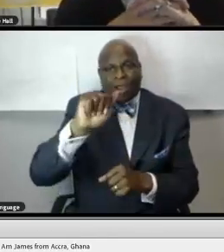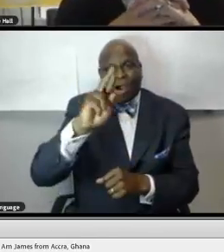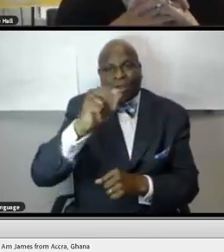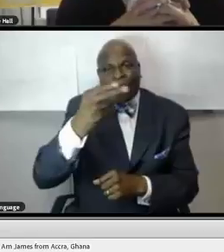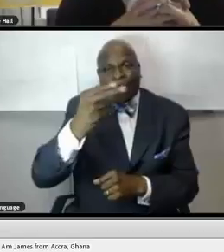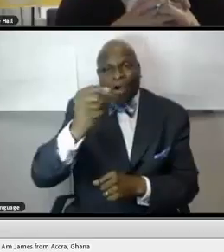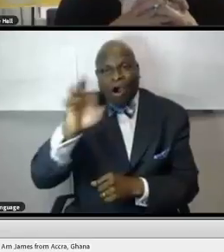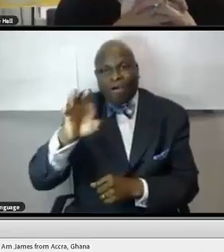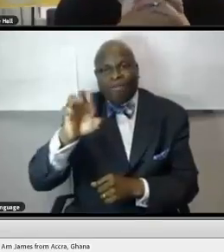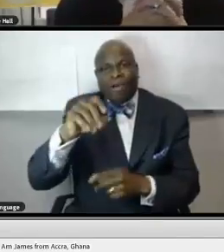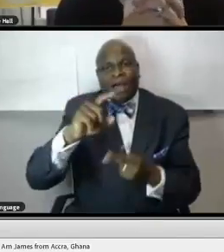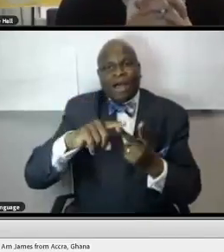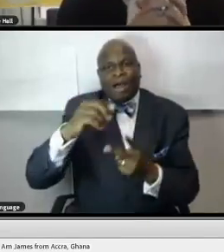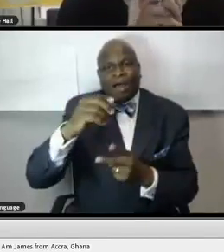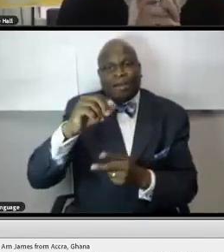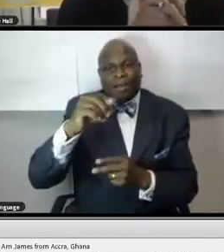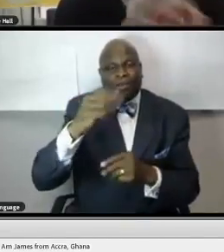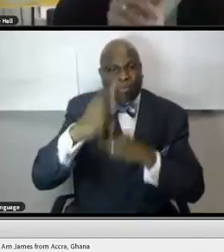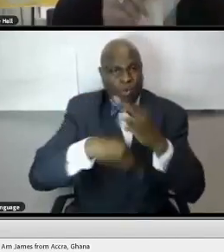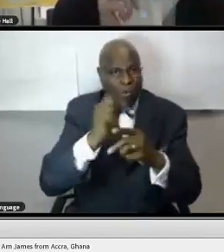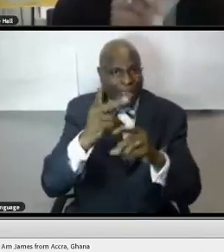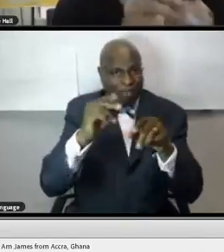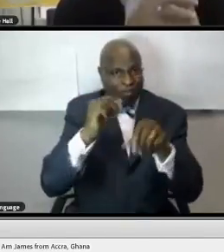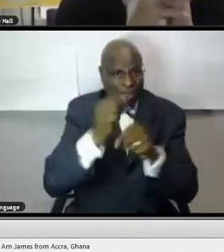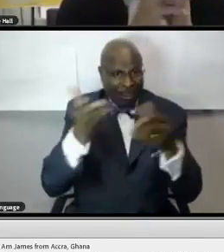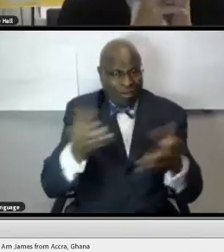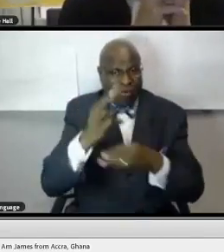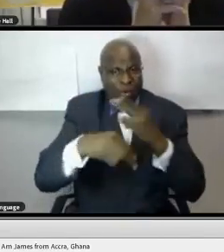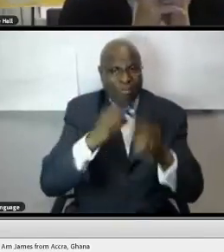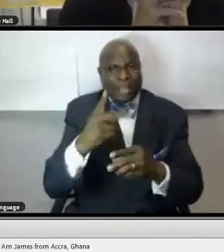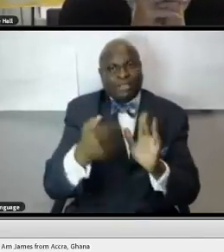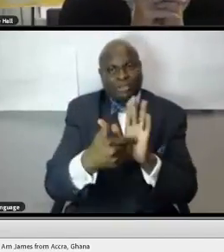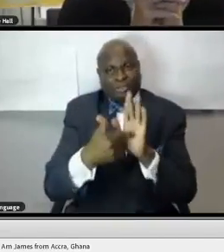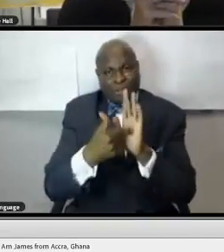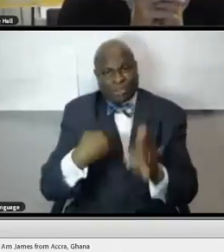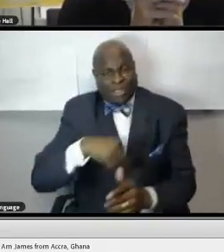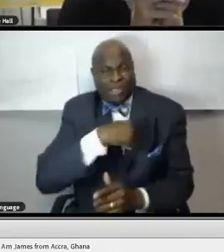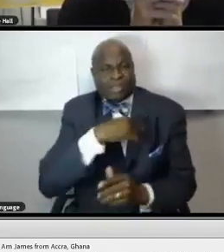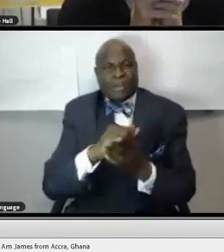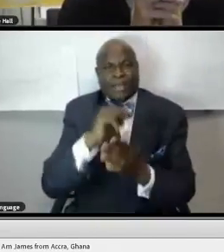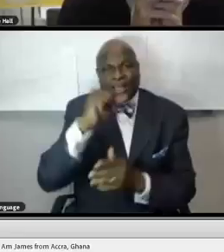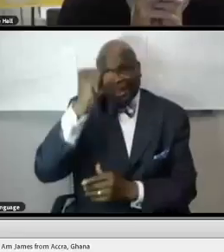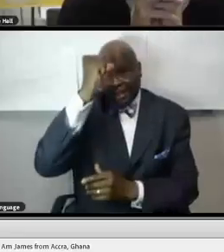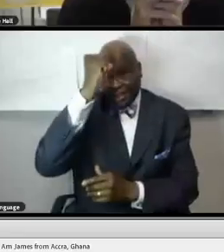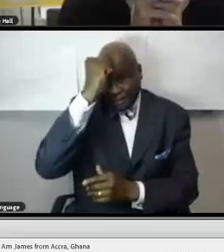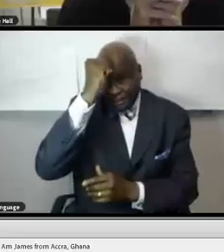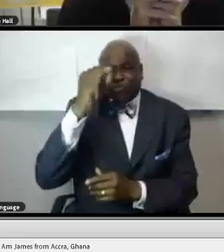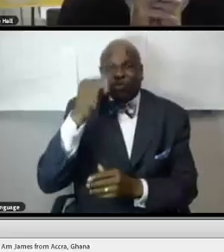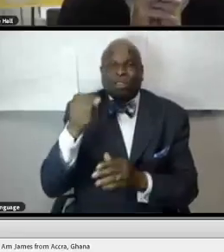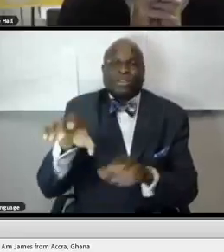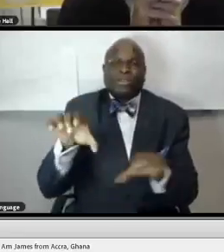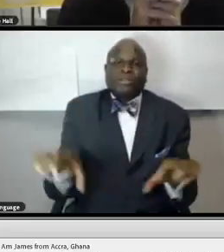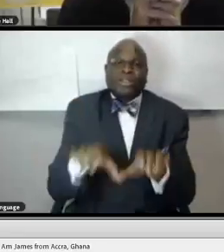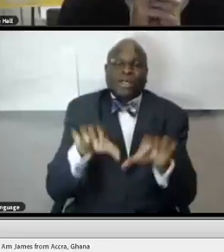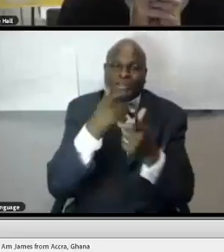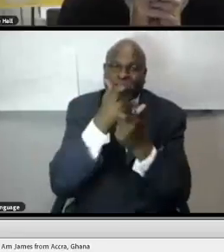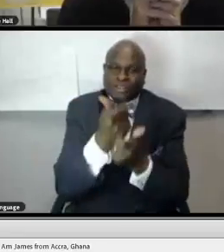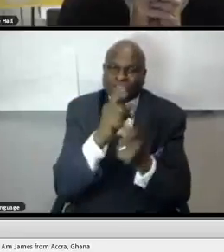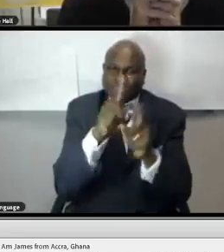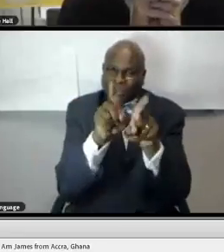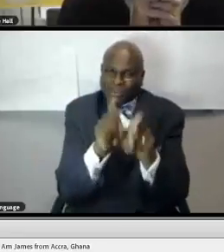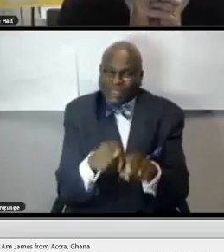colleague, Carla Hoff being here at the World Bank. What she shows us, going to India, she does an interesting test